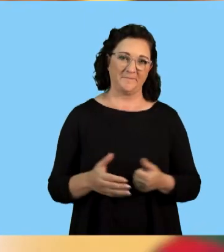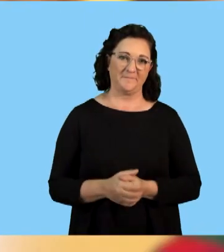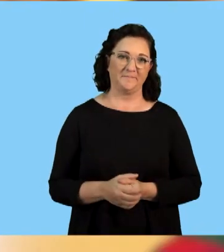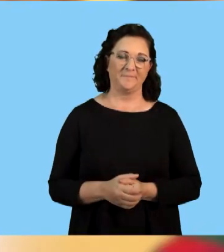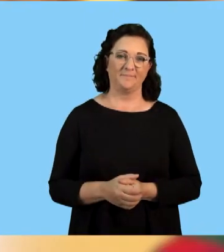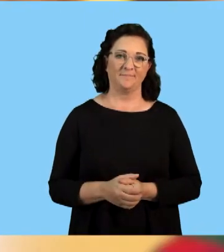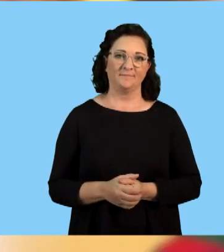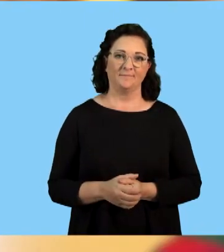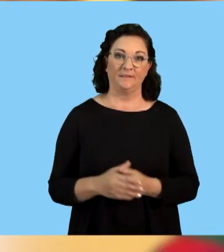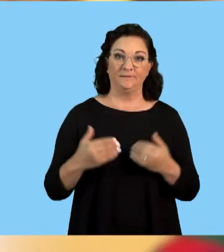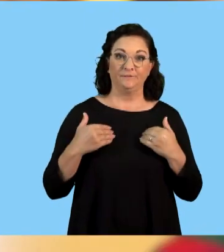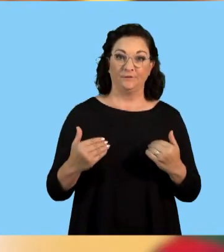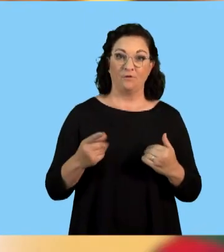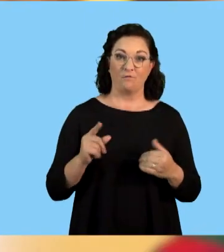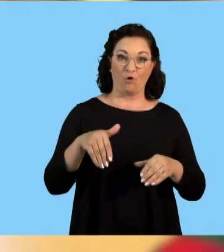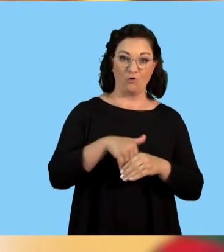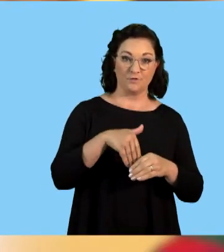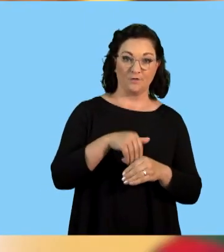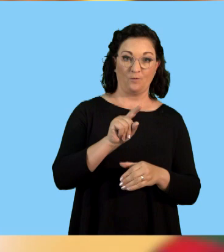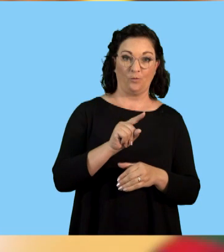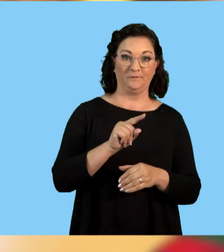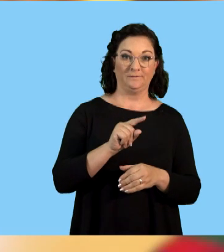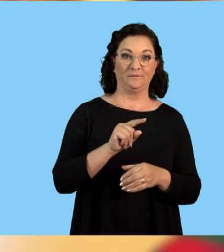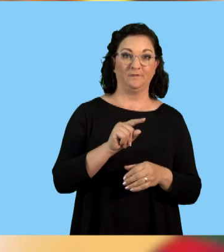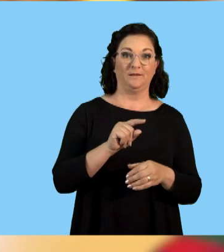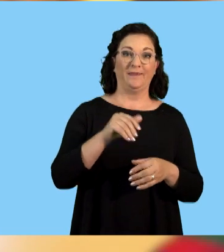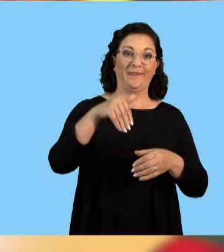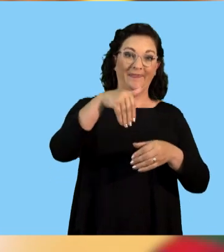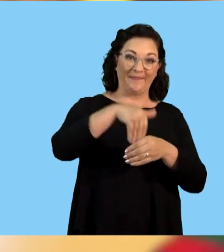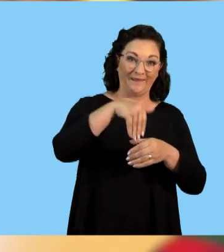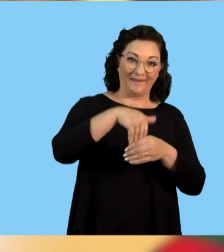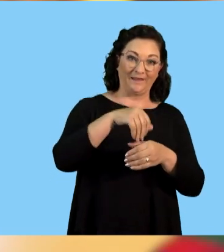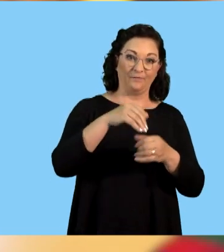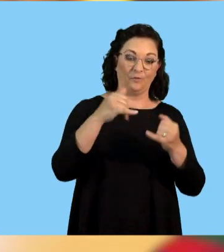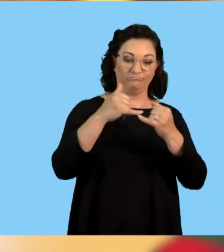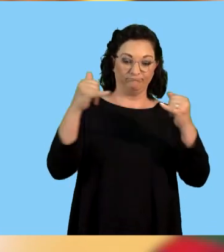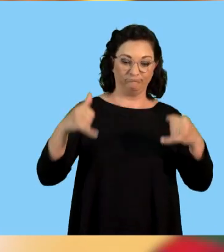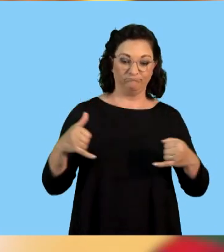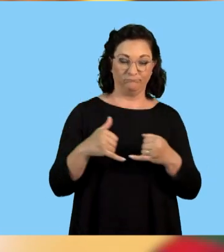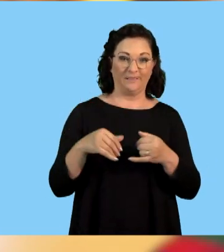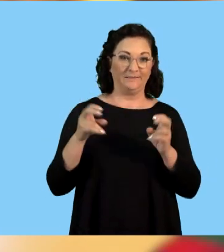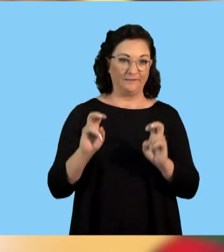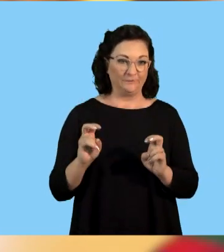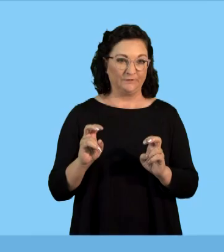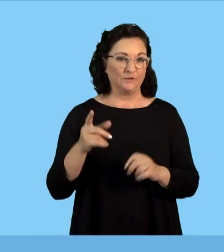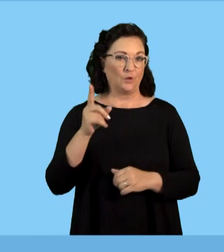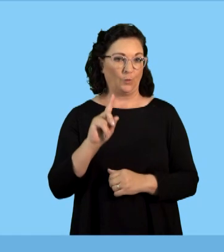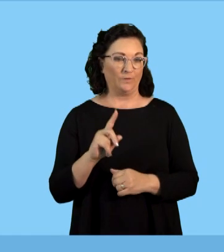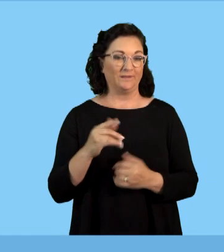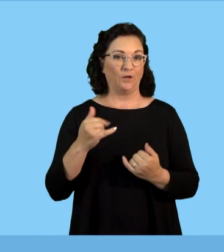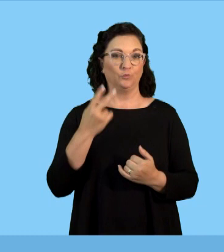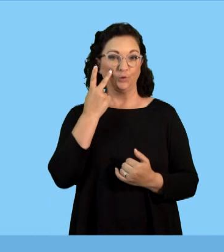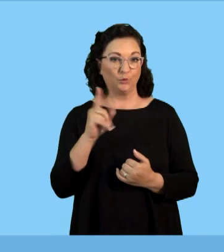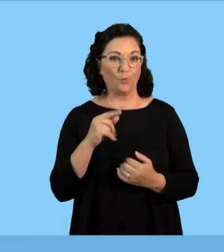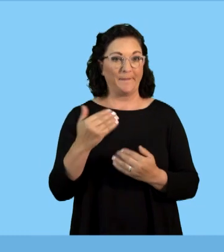Welcome back. So now to start with our first concept being the components of an electric circuit. Remember, our main idea is still now looking